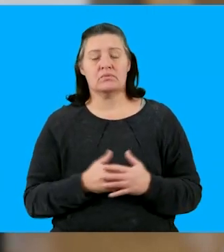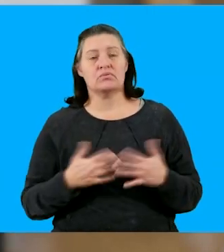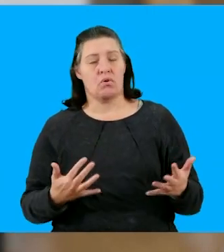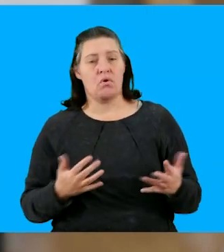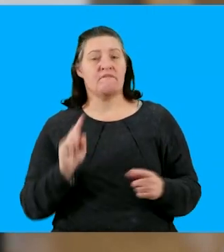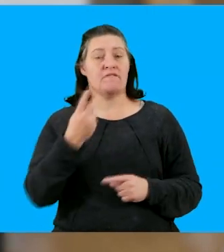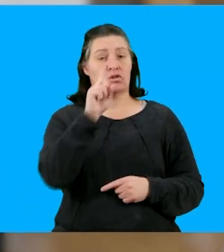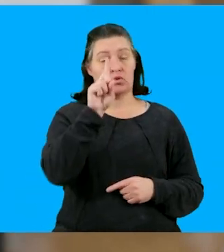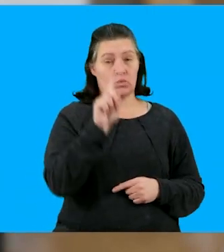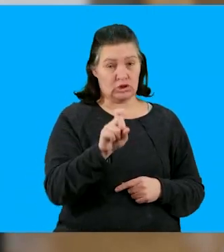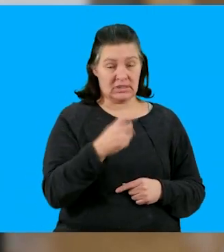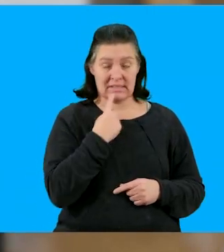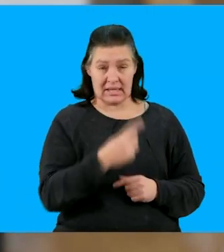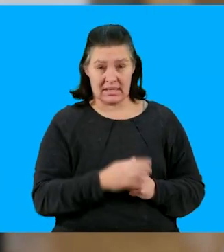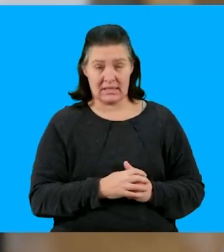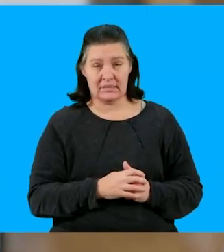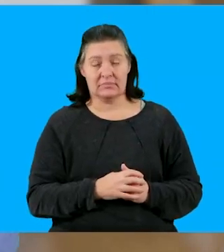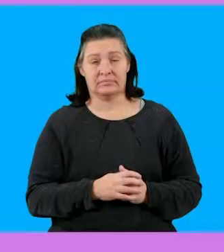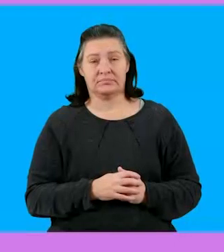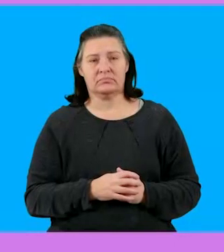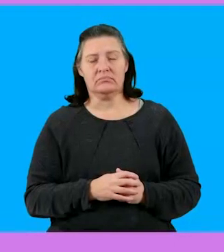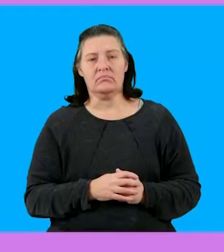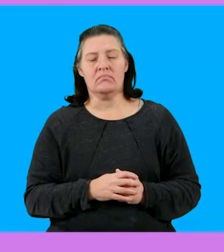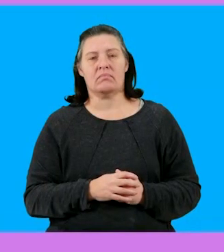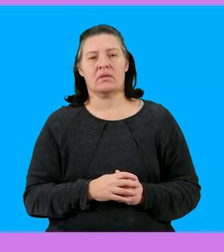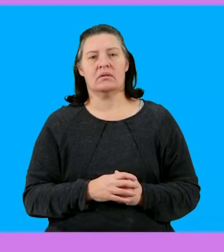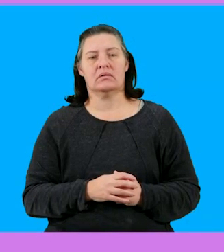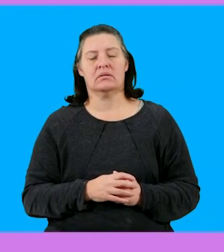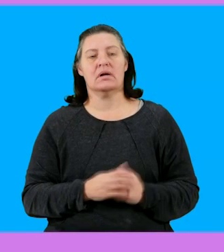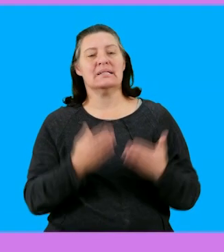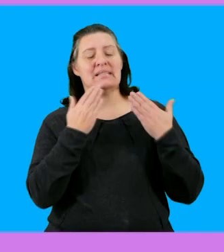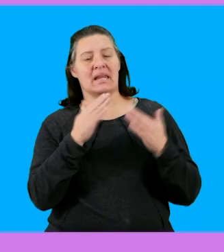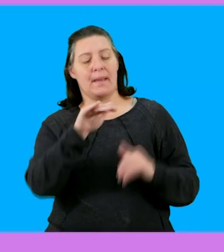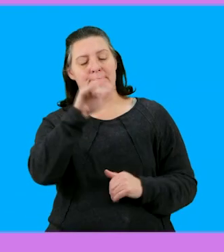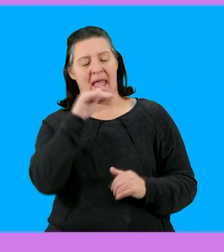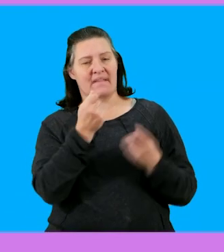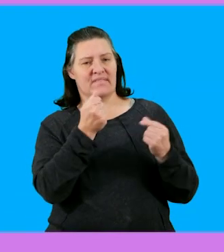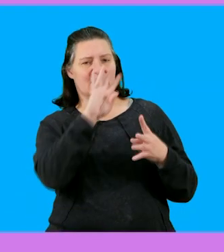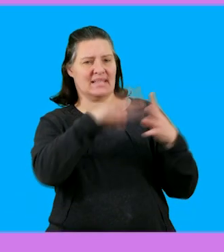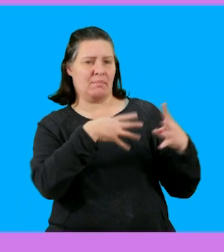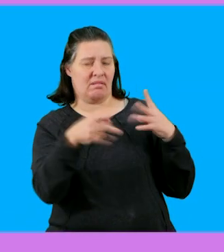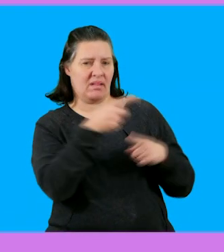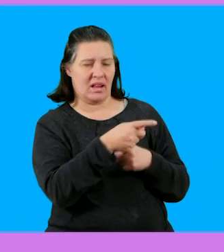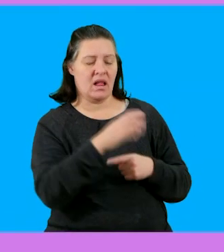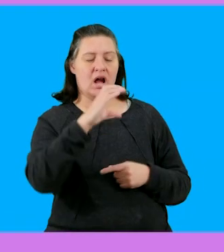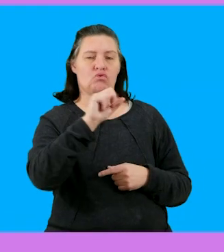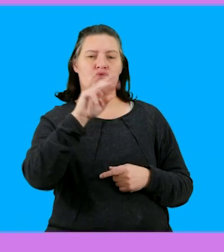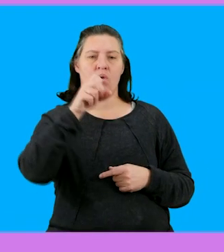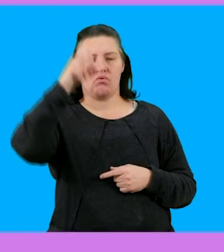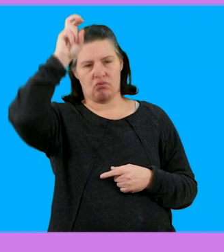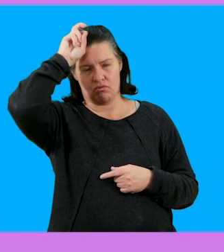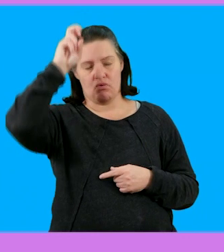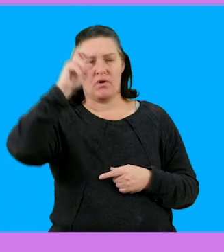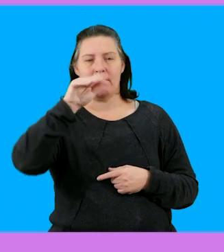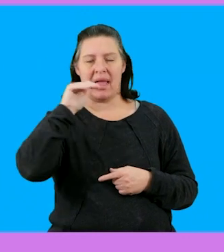so the first question I indicated here by saying, study the bank fee table of Crown Bank